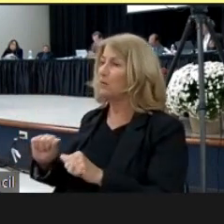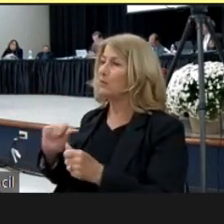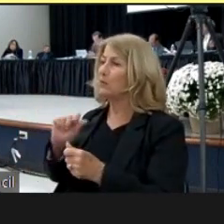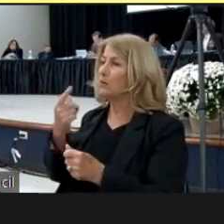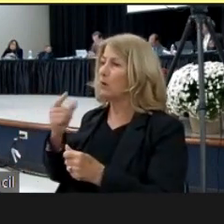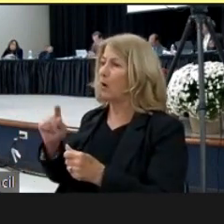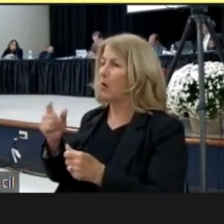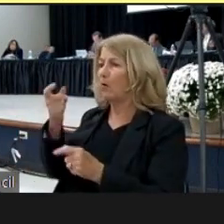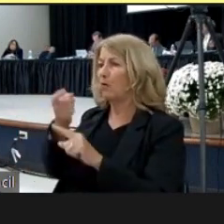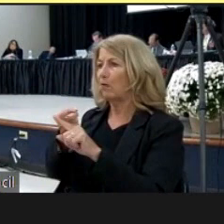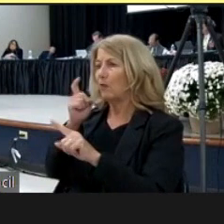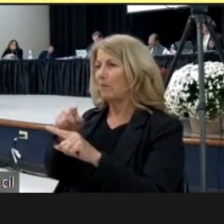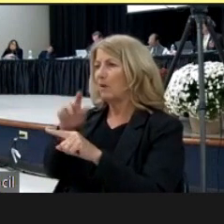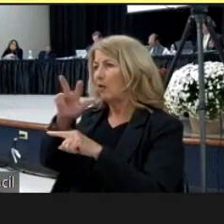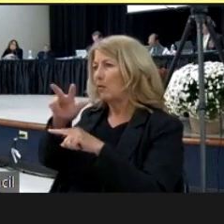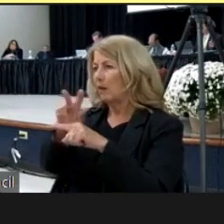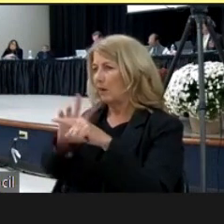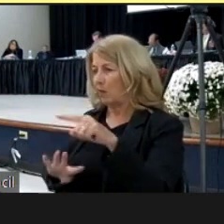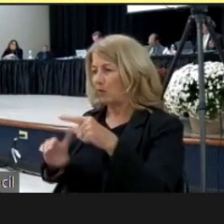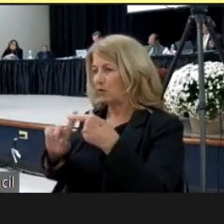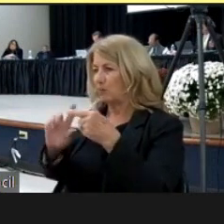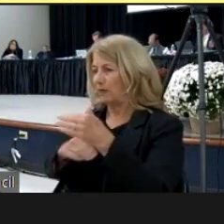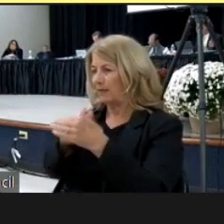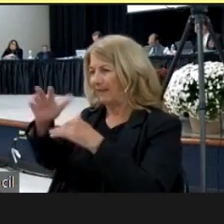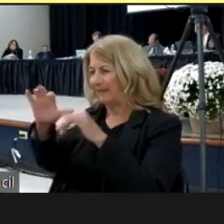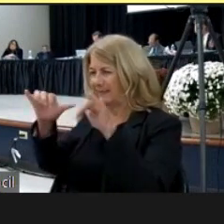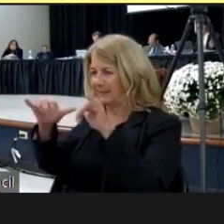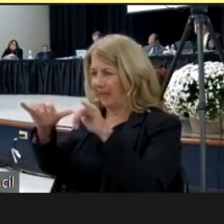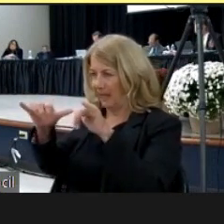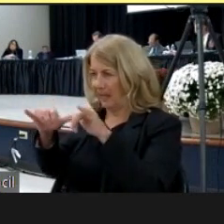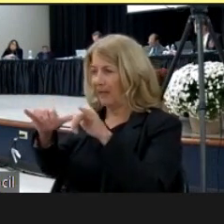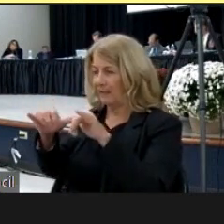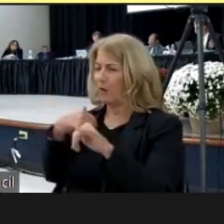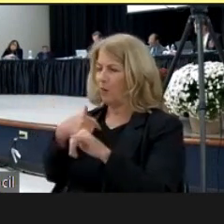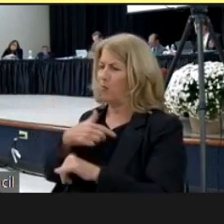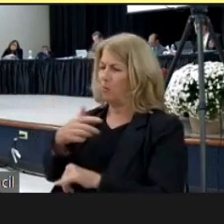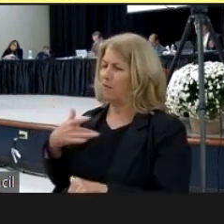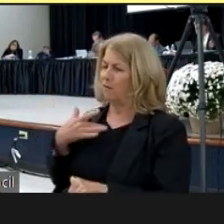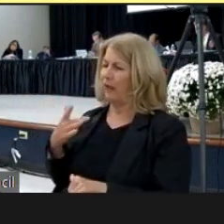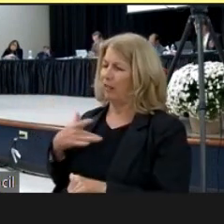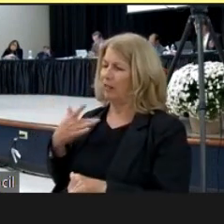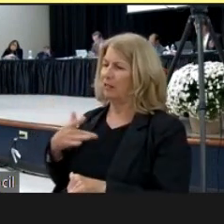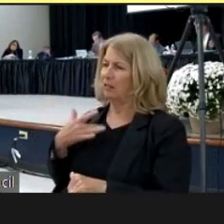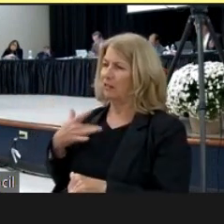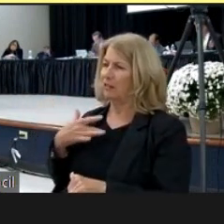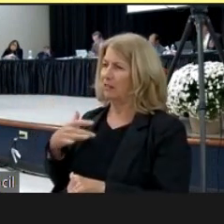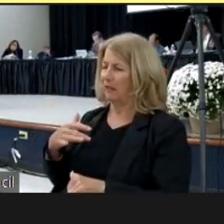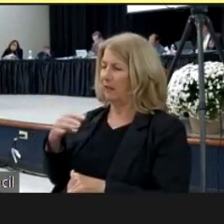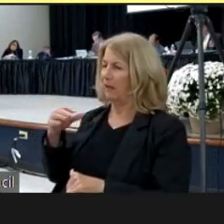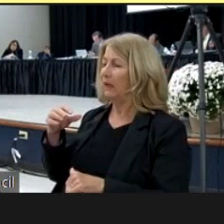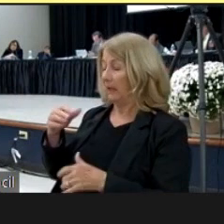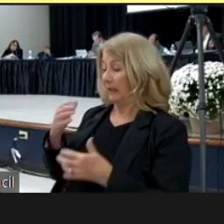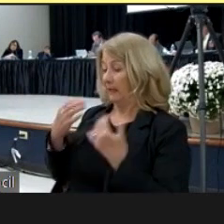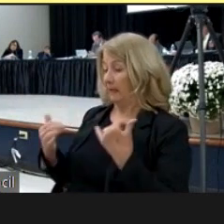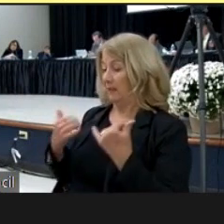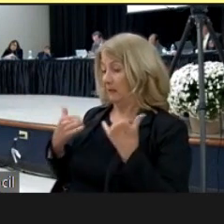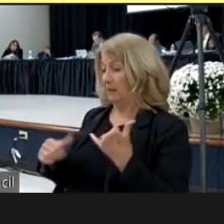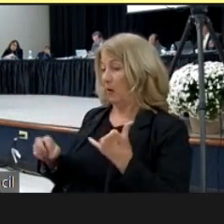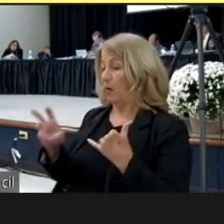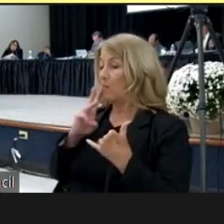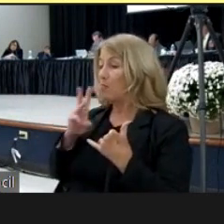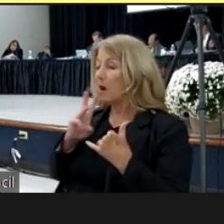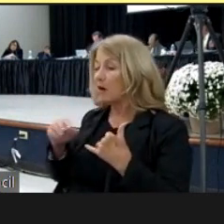standard residential meter up size. So we feel like the existing infrastructure and